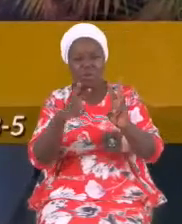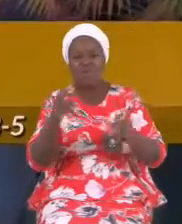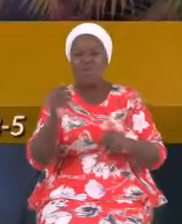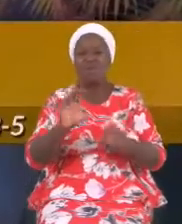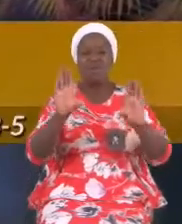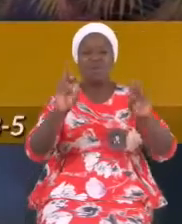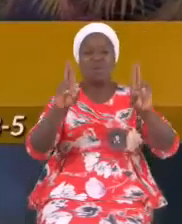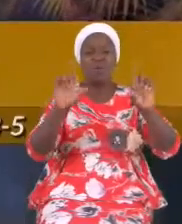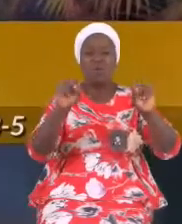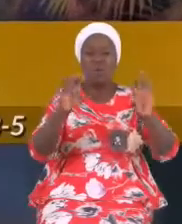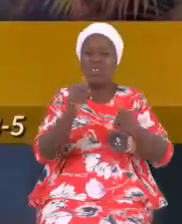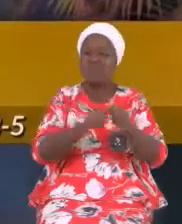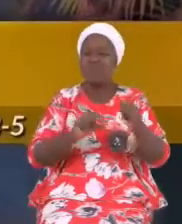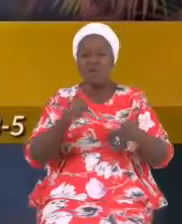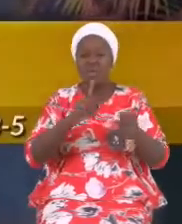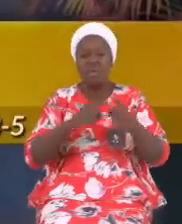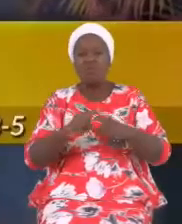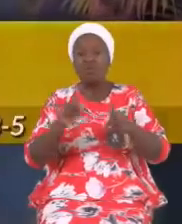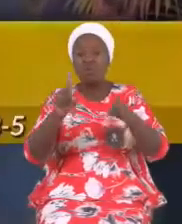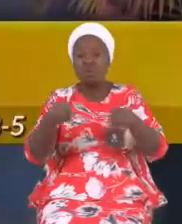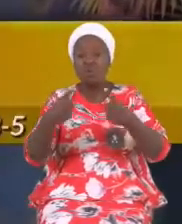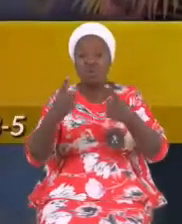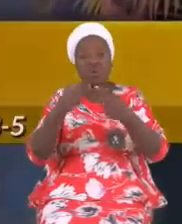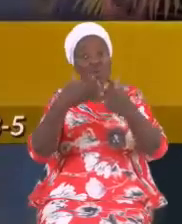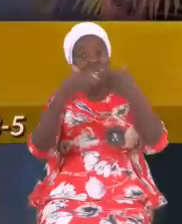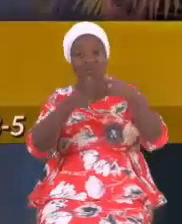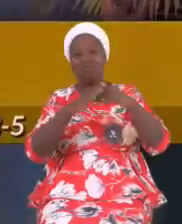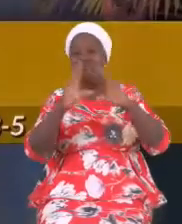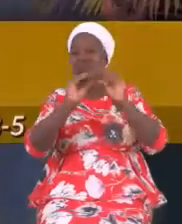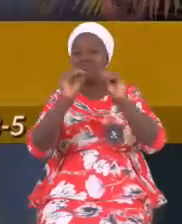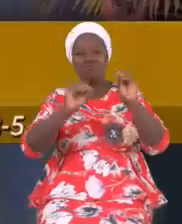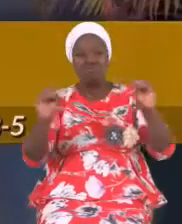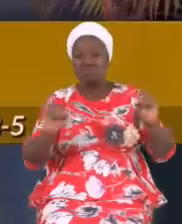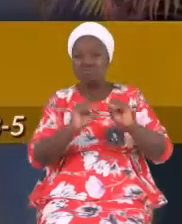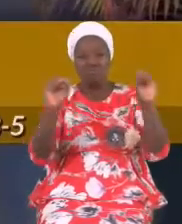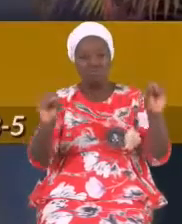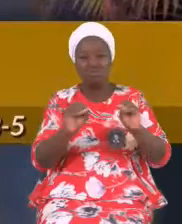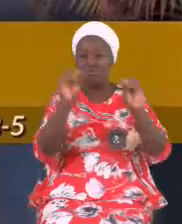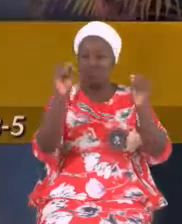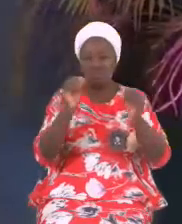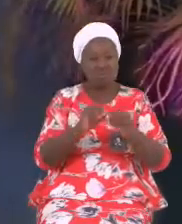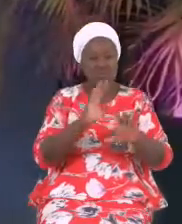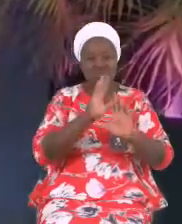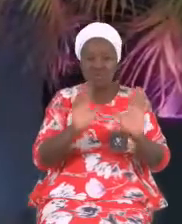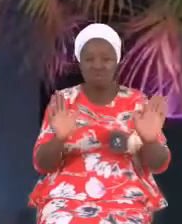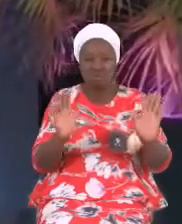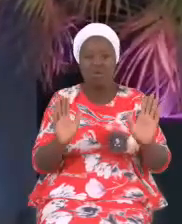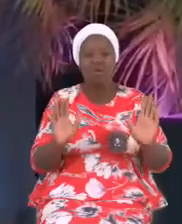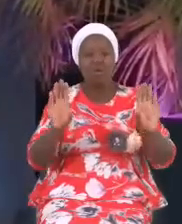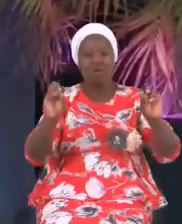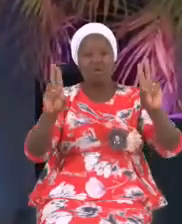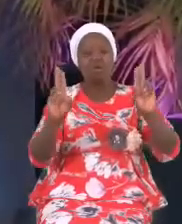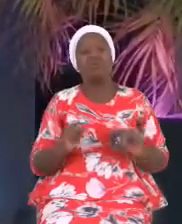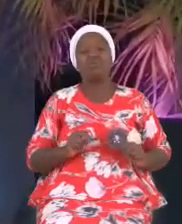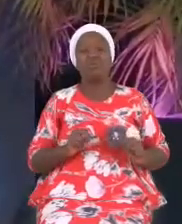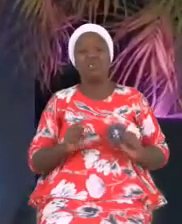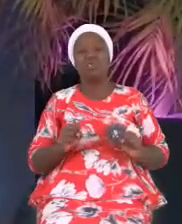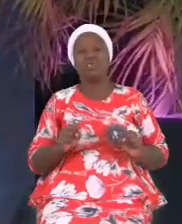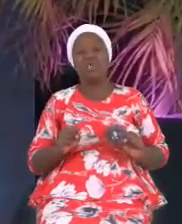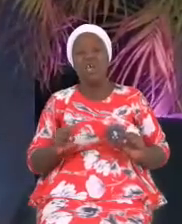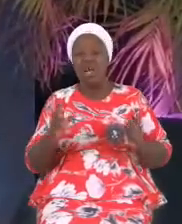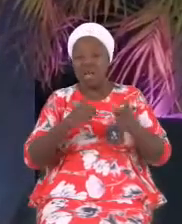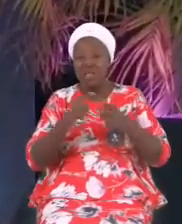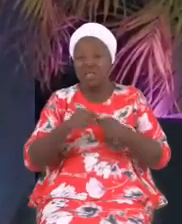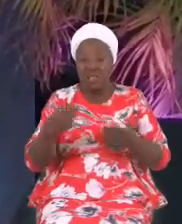cross over and we get there, there shall be no more curse. But the throne of God and of the Lamb